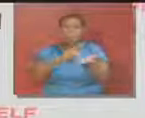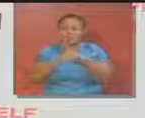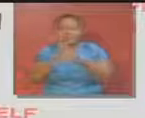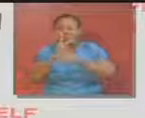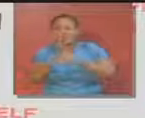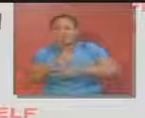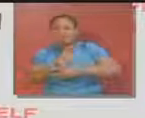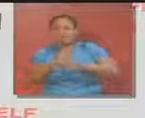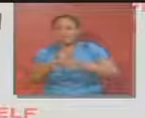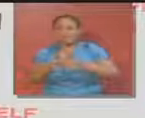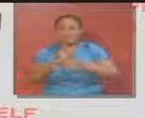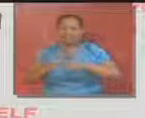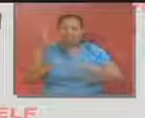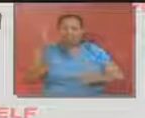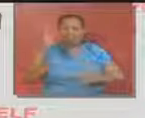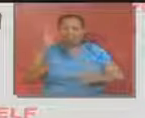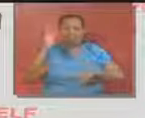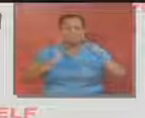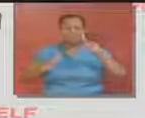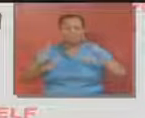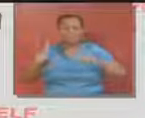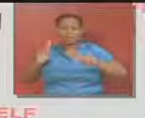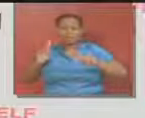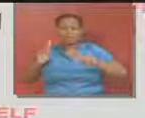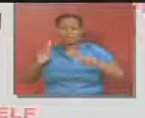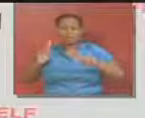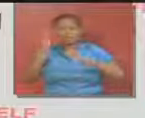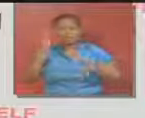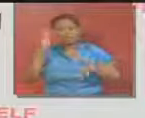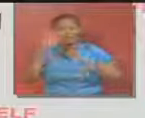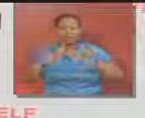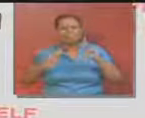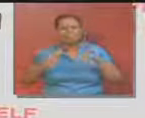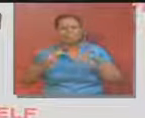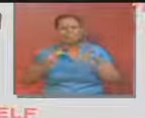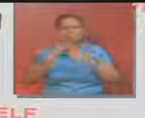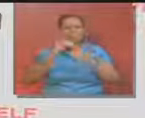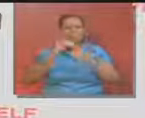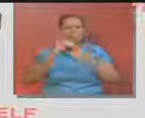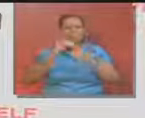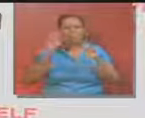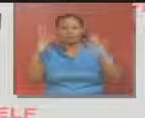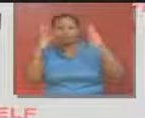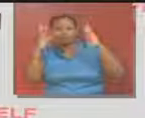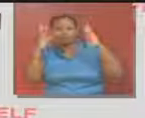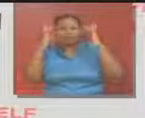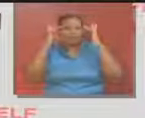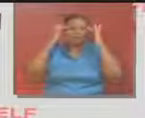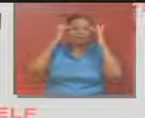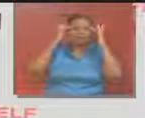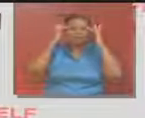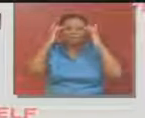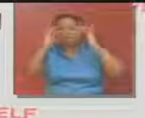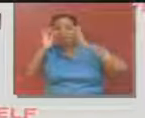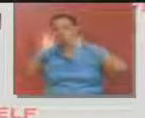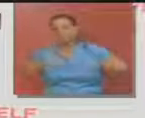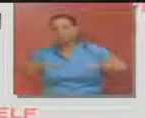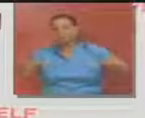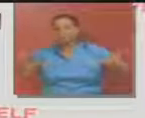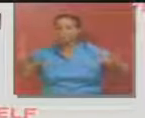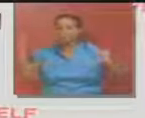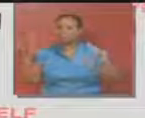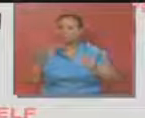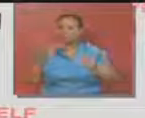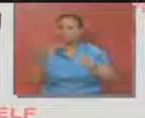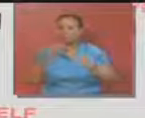patients. And I know that members of the public are especially concerned about children, but Dr. Paul has been here and has reassured